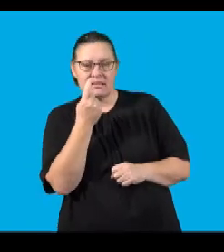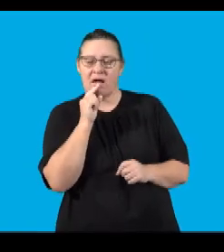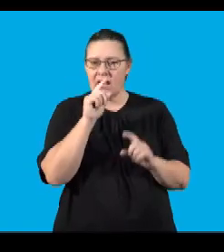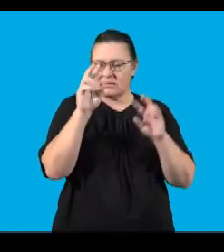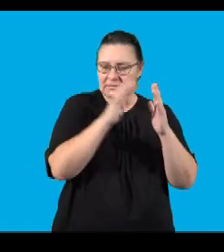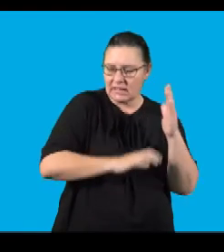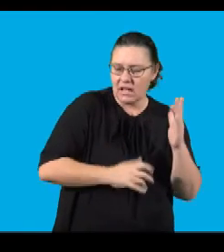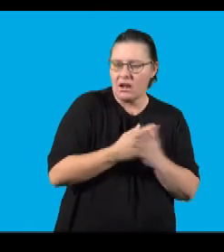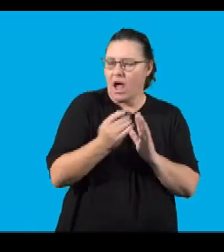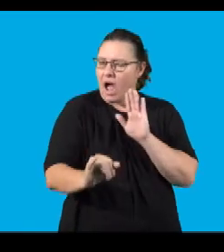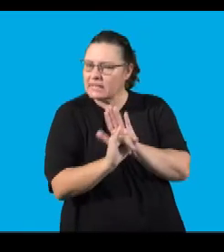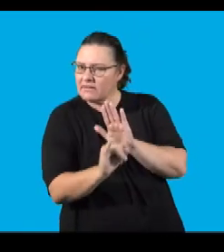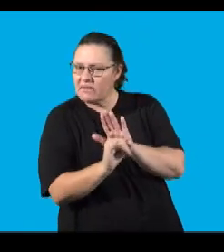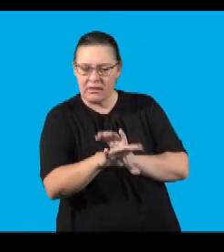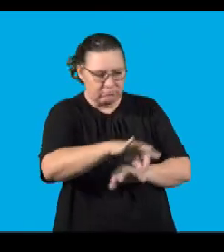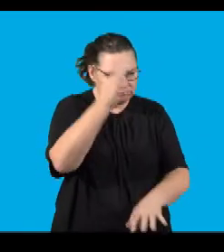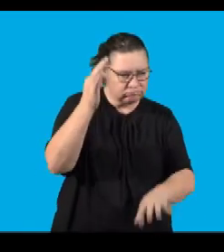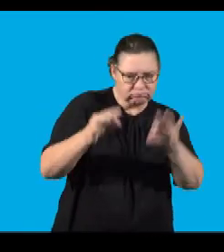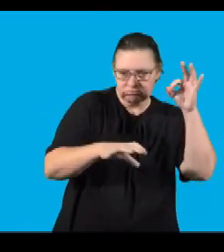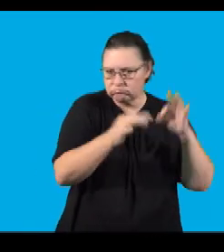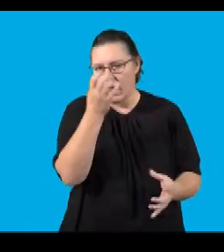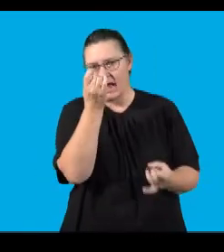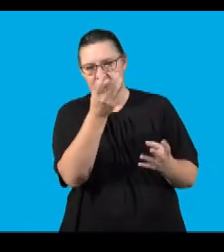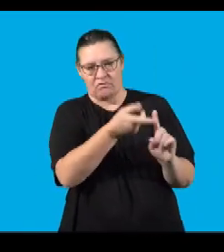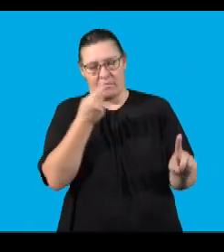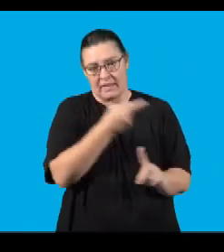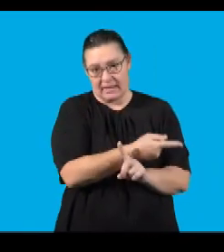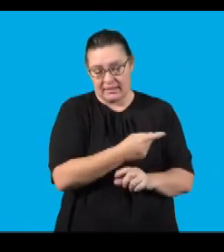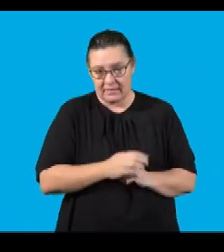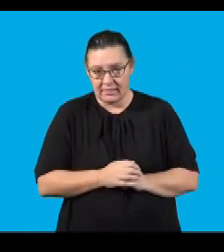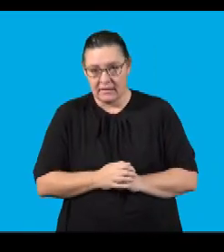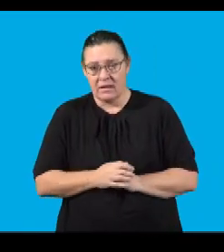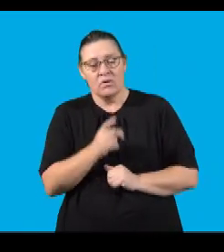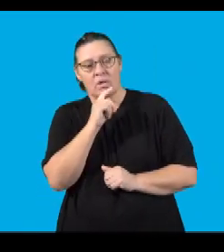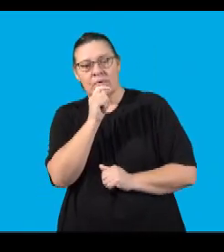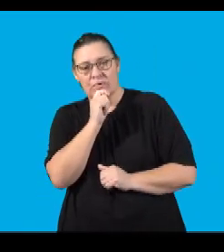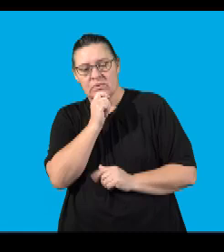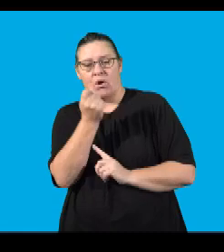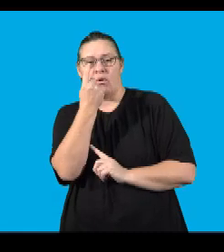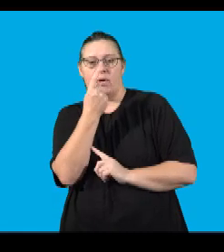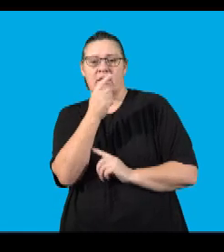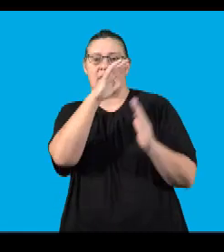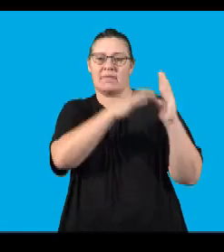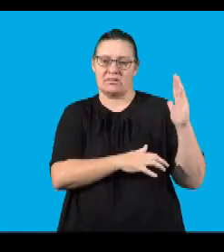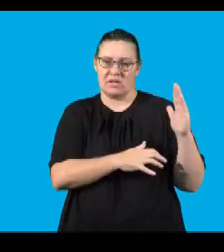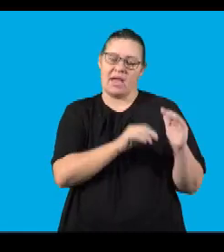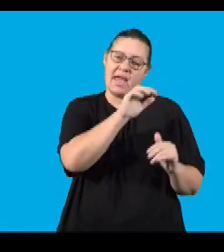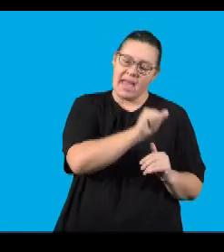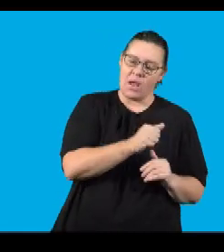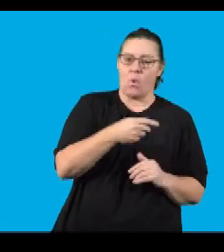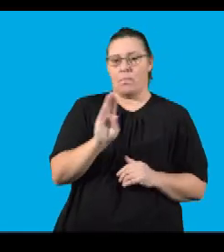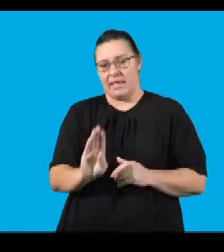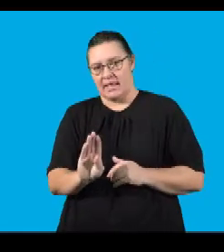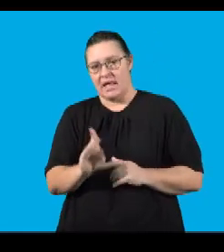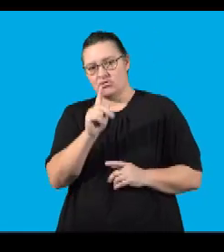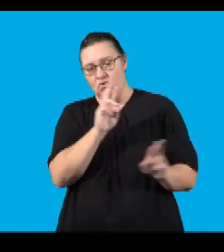your ability to identify and extract specific information. Again, you're going to use the comprehension passage, text A or